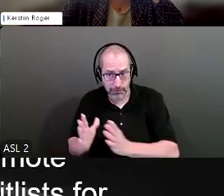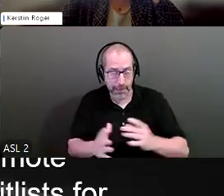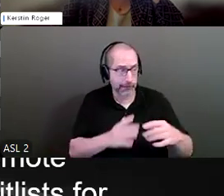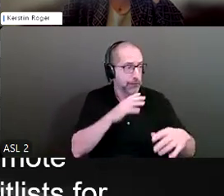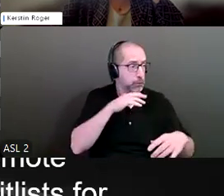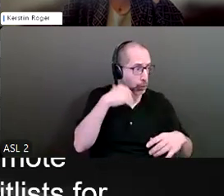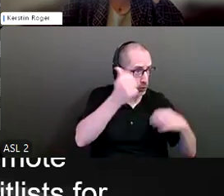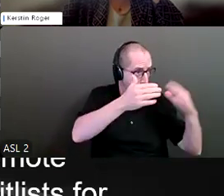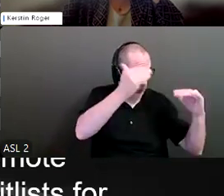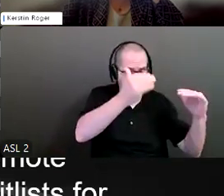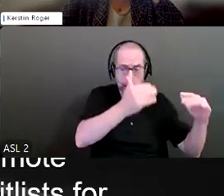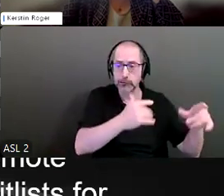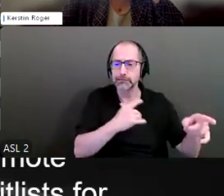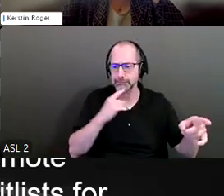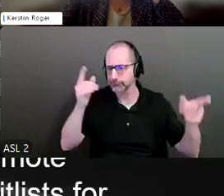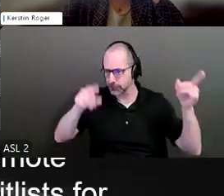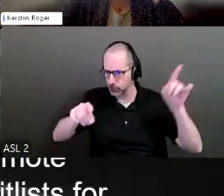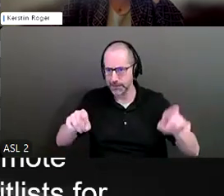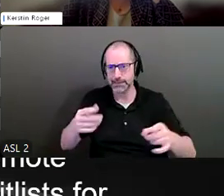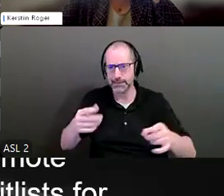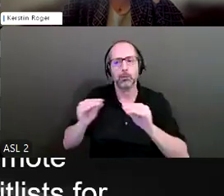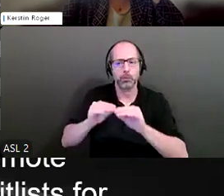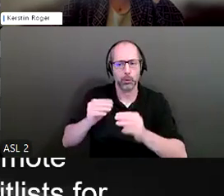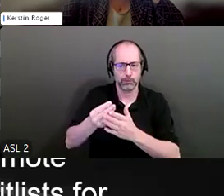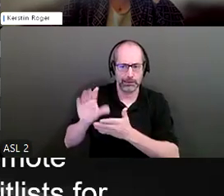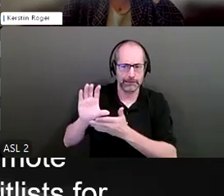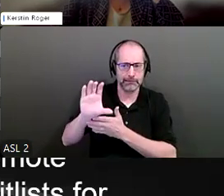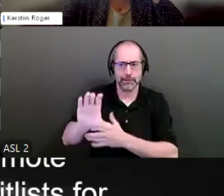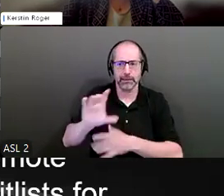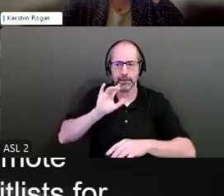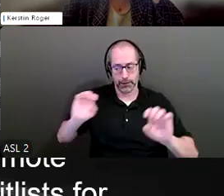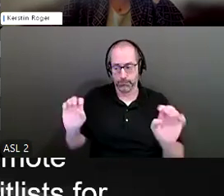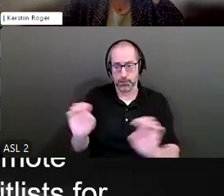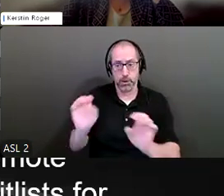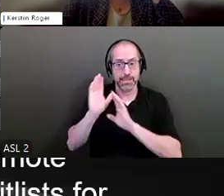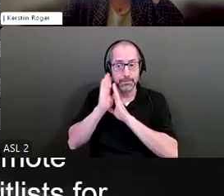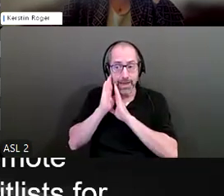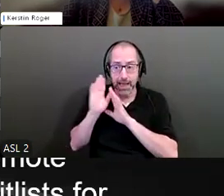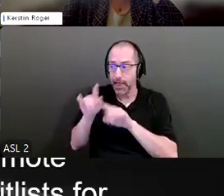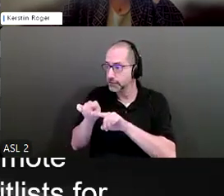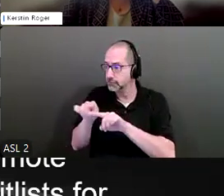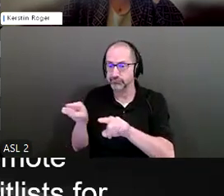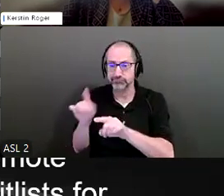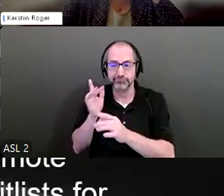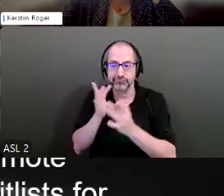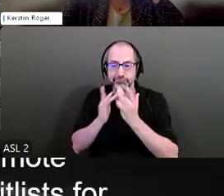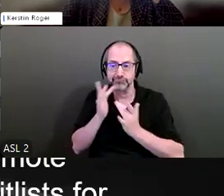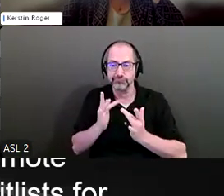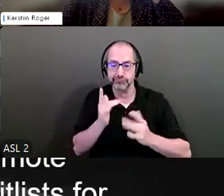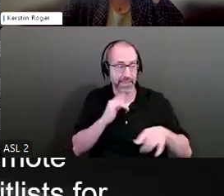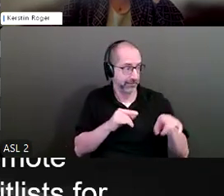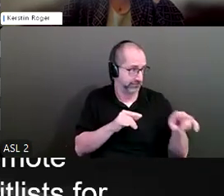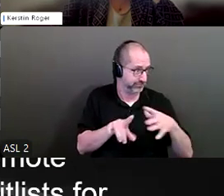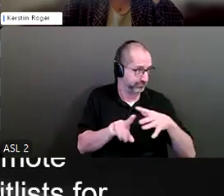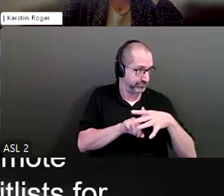Older adults and service providers suggested that there was a lack of emergency beds for older adults fleeing